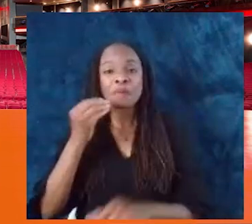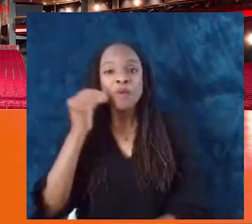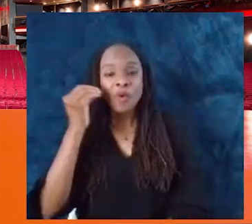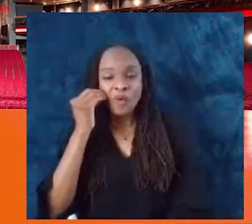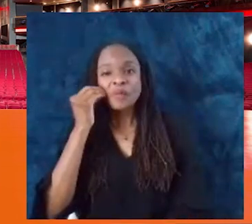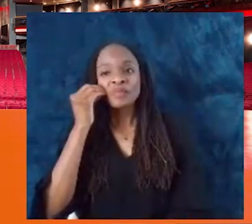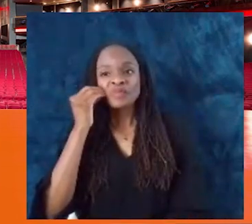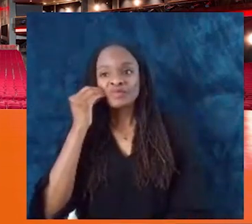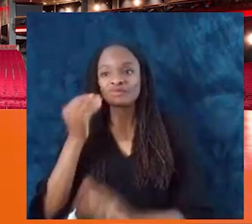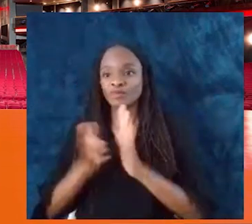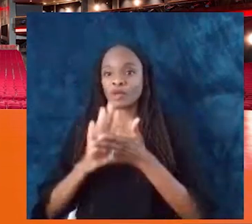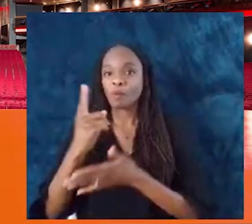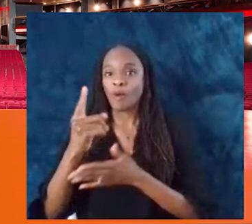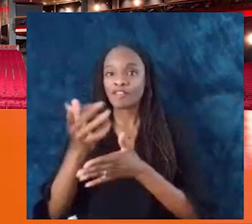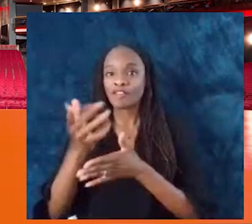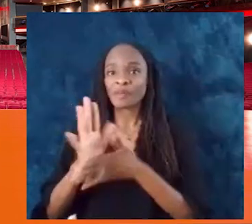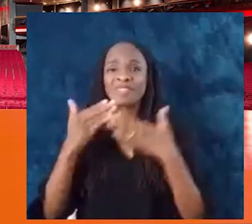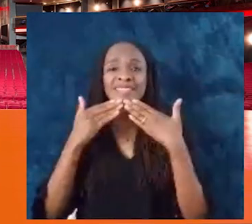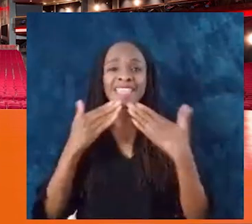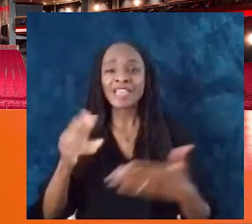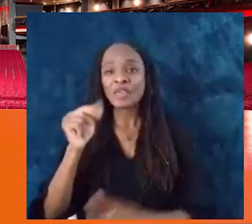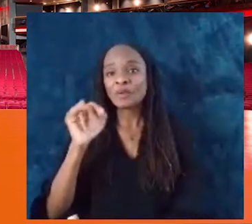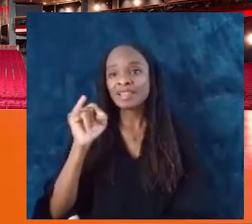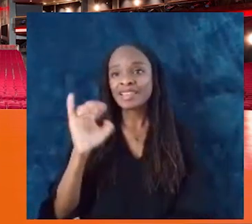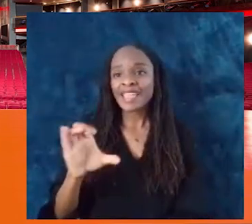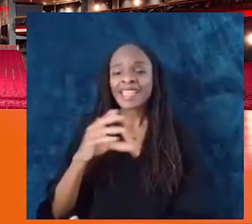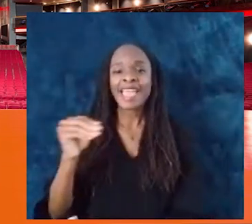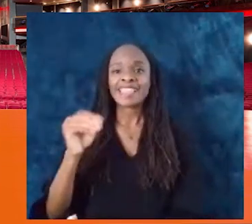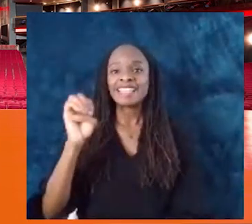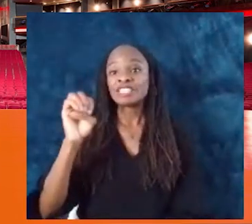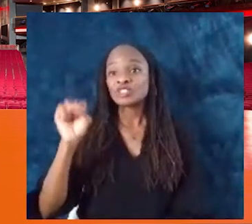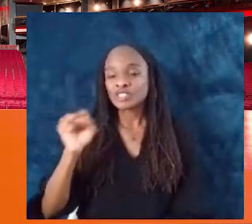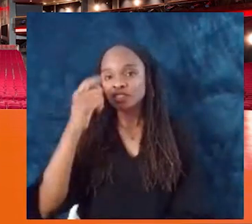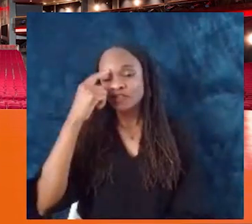one film. Thank you, Nick and Easterseals, for this